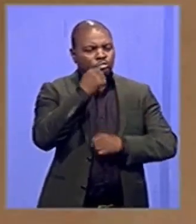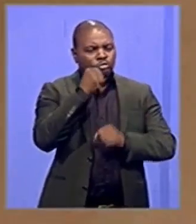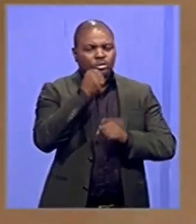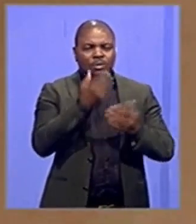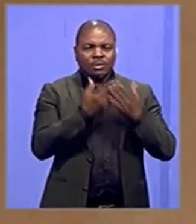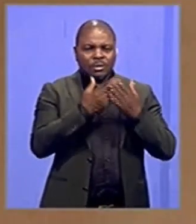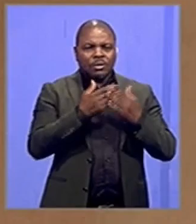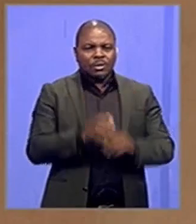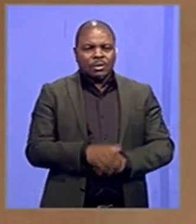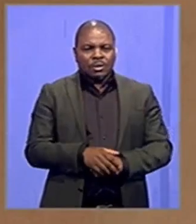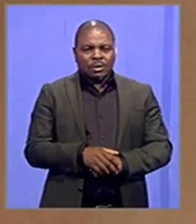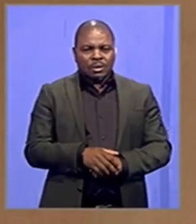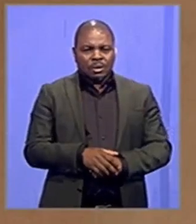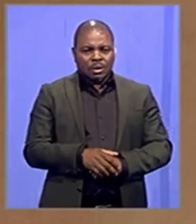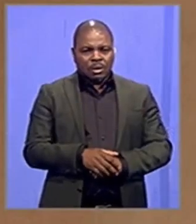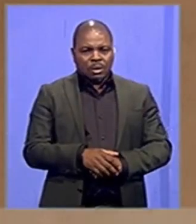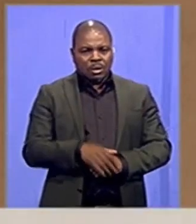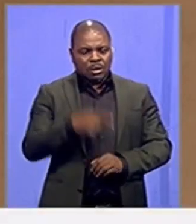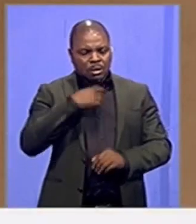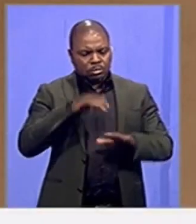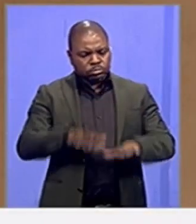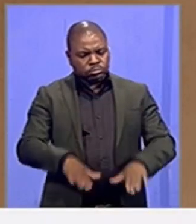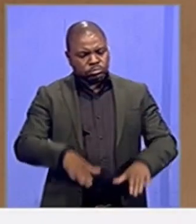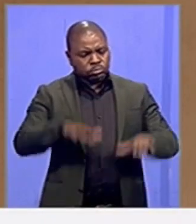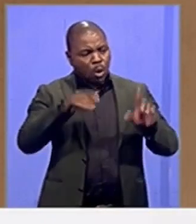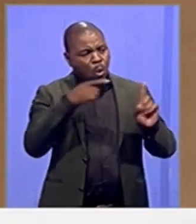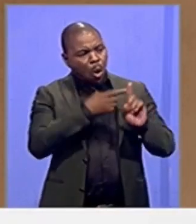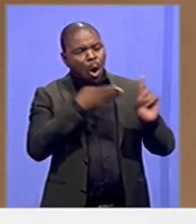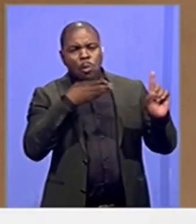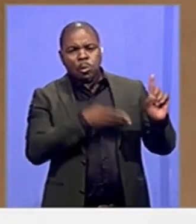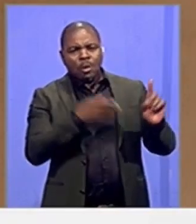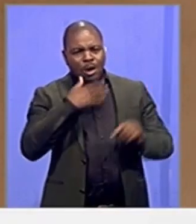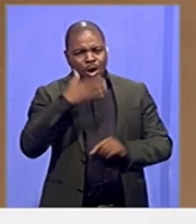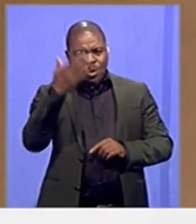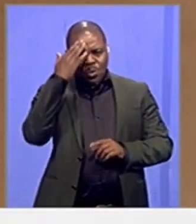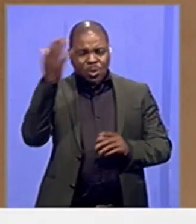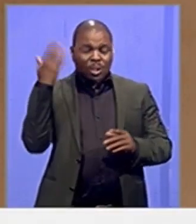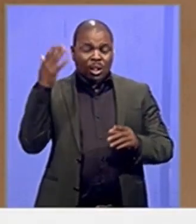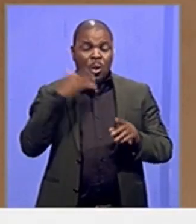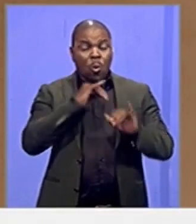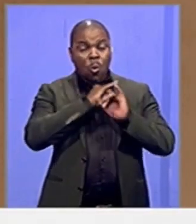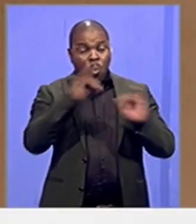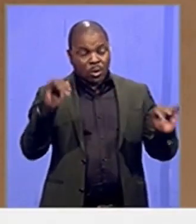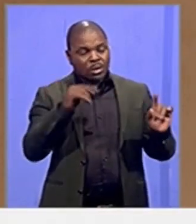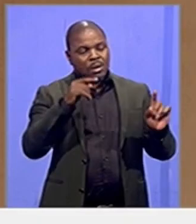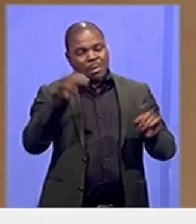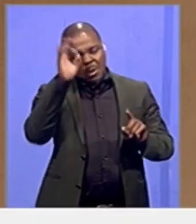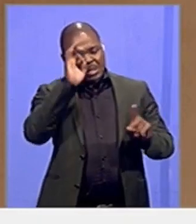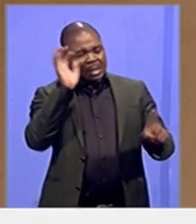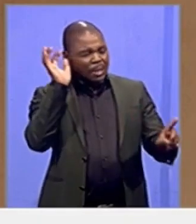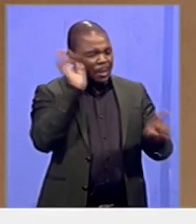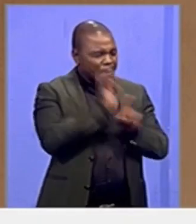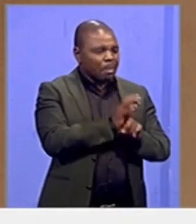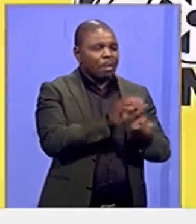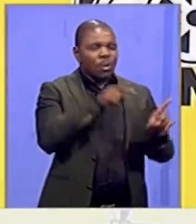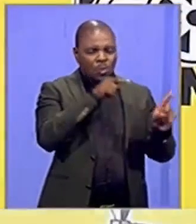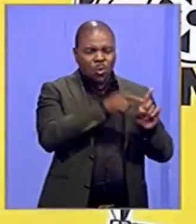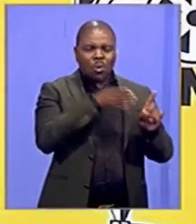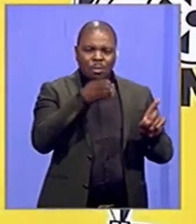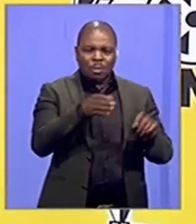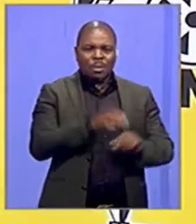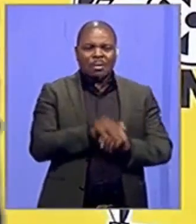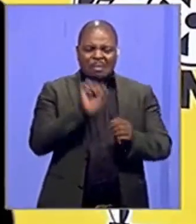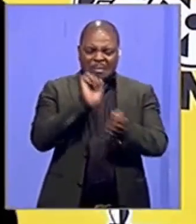ma comrade le re holetse pela bona and re tseba hore they've gone through brutality ya maponisa na ba kwalla. Nka